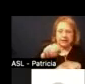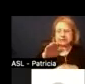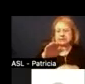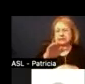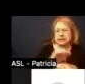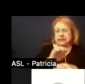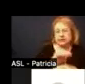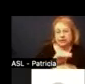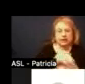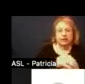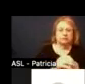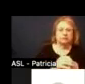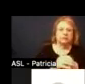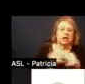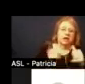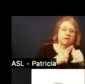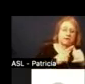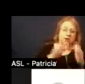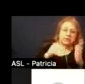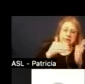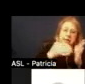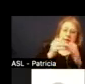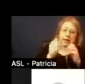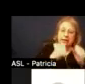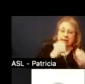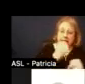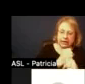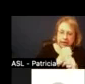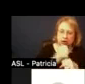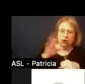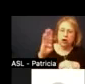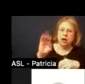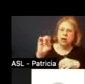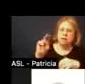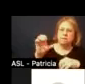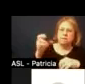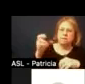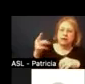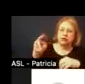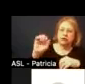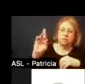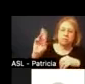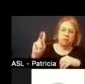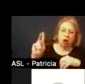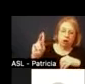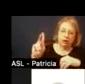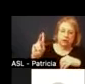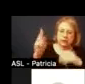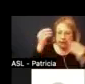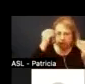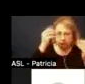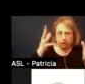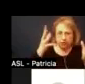um mid-year benchmark data that i wanted to share with you is around our common formative